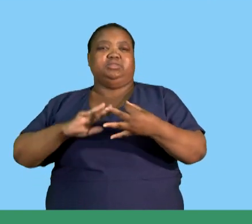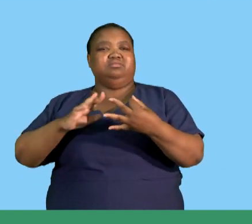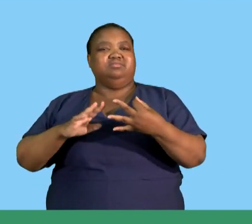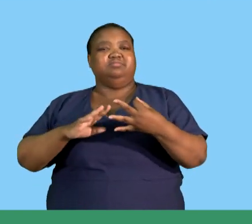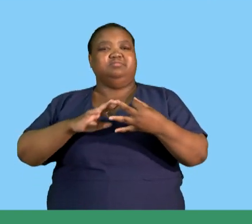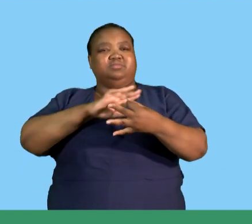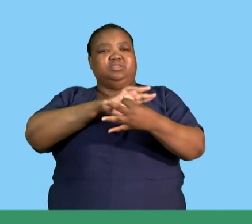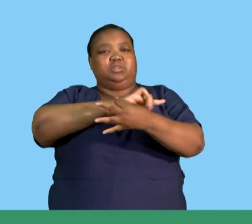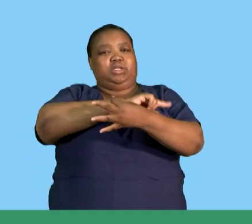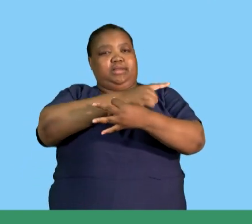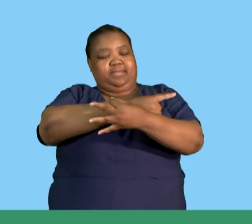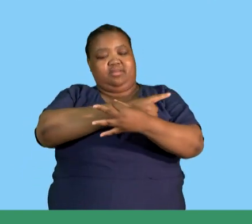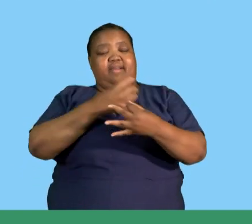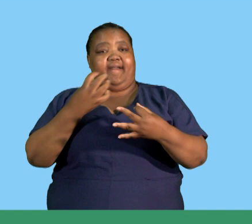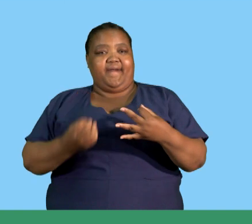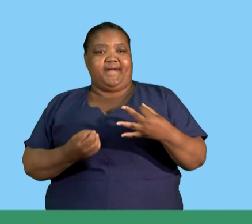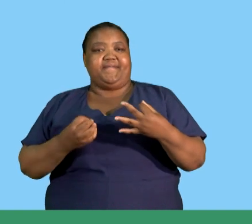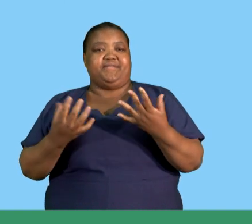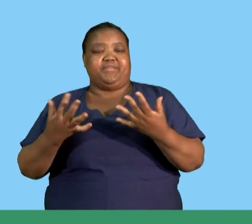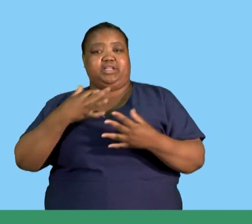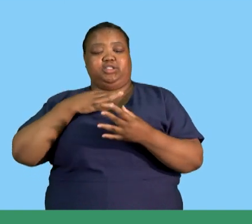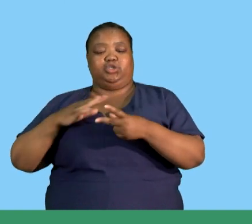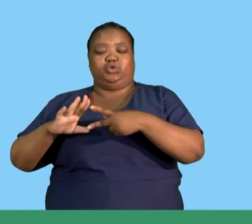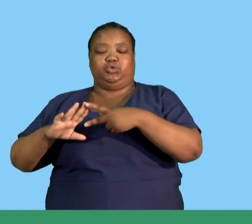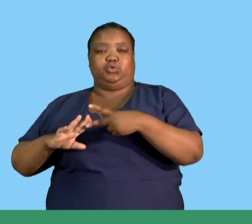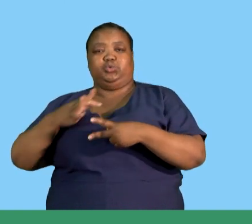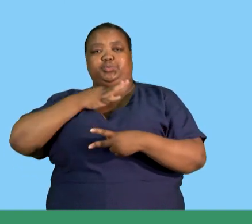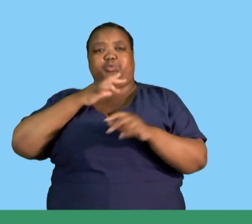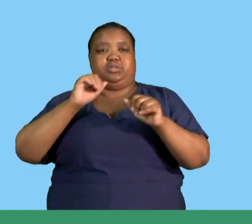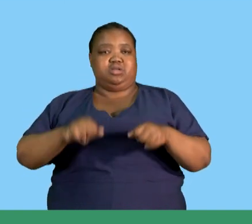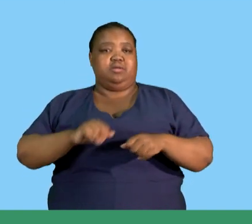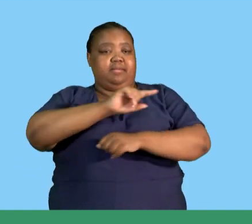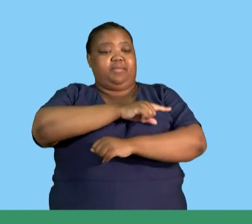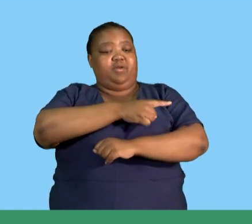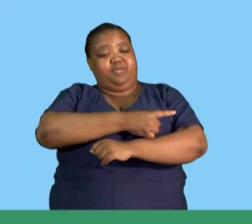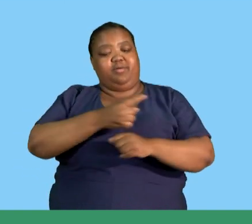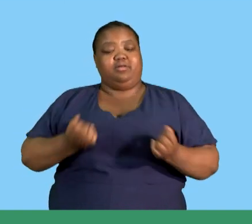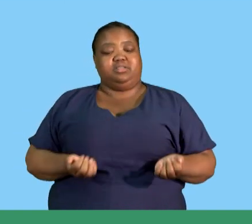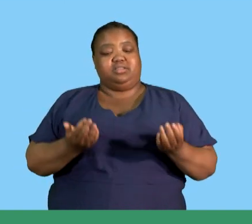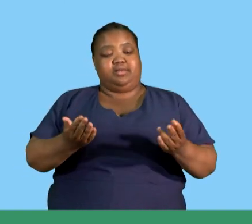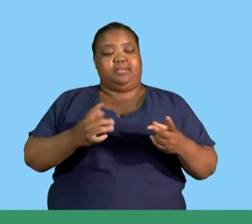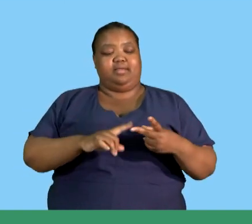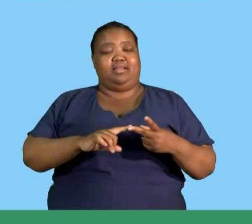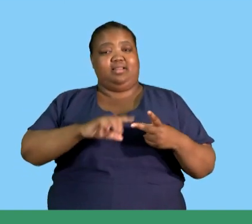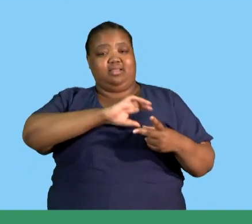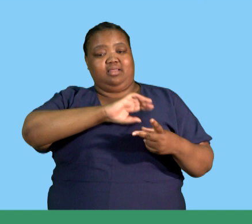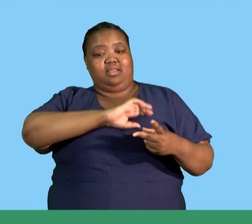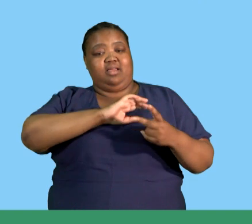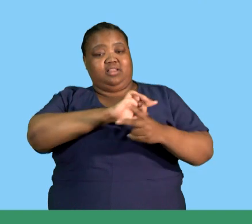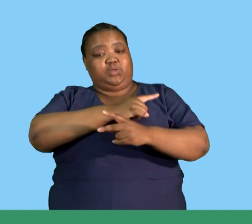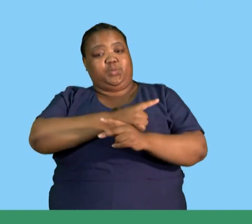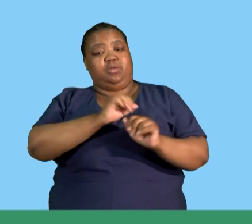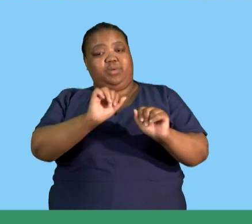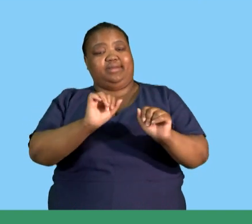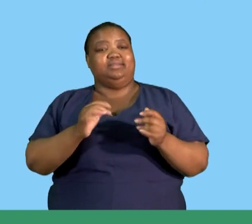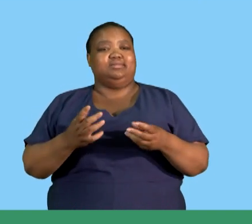3 powers and 2 threats. Right. 3 powers, you'll see. We've got the power of suppliers, the power of